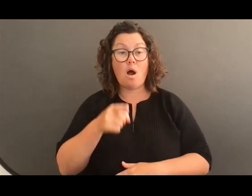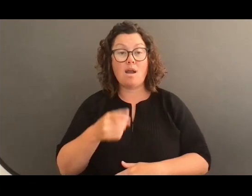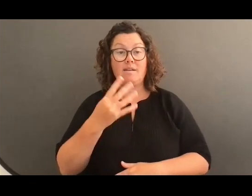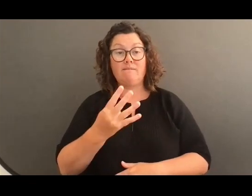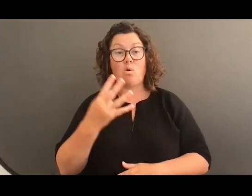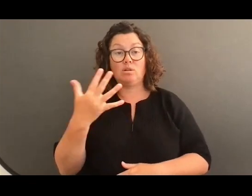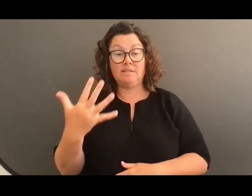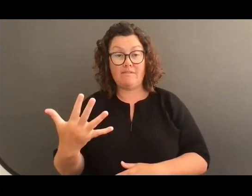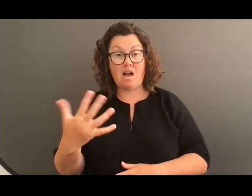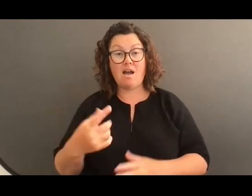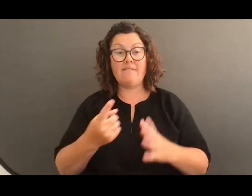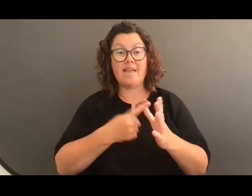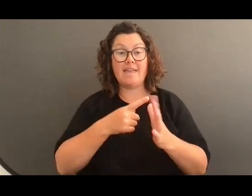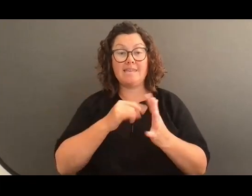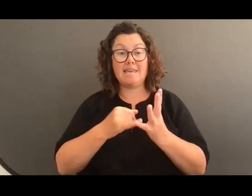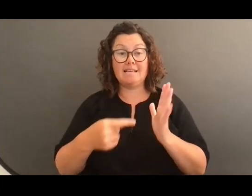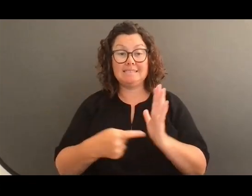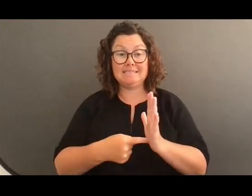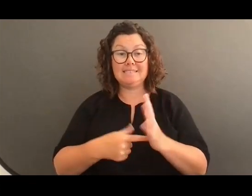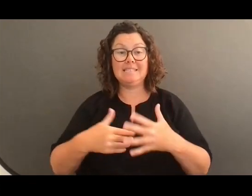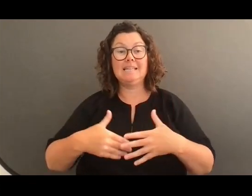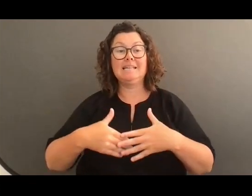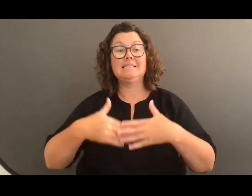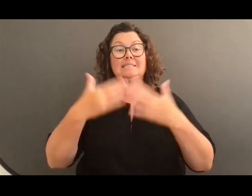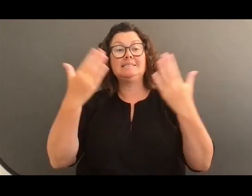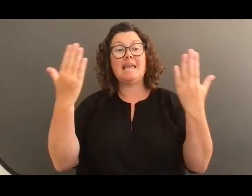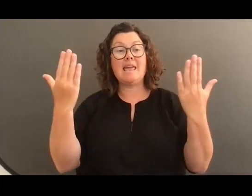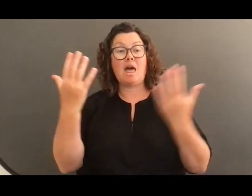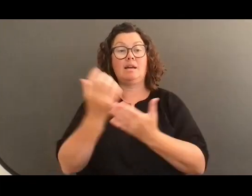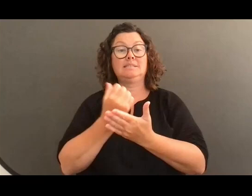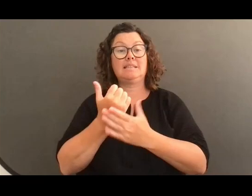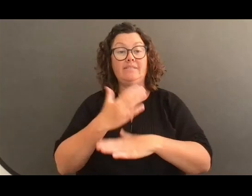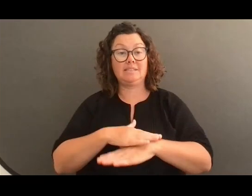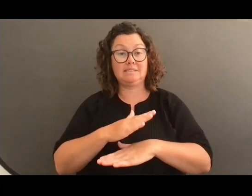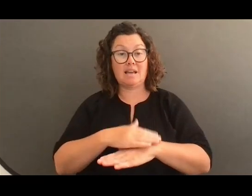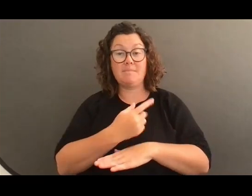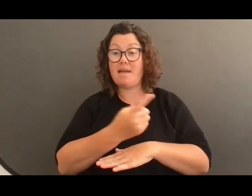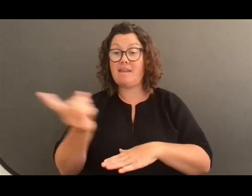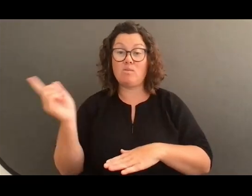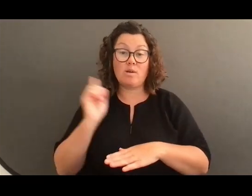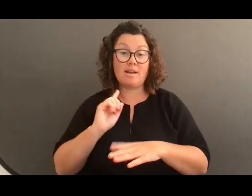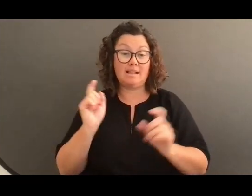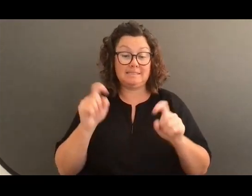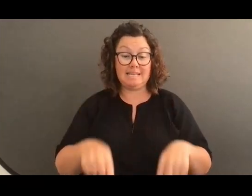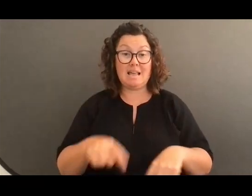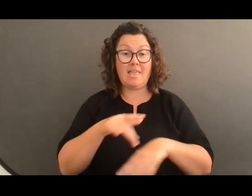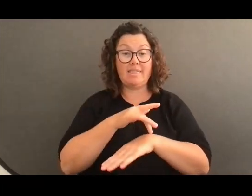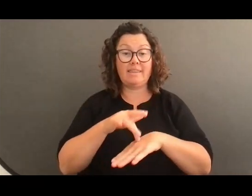Time, I forgot to say before, and everyone else at the same time back here in the theatre. Thank you.